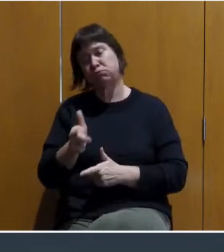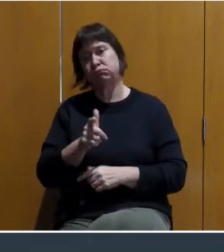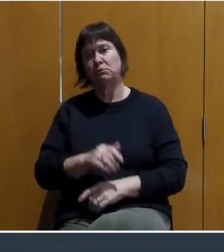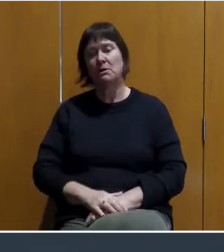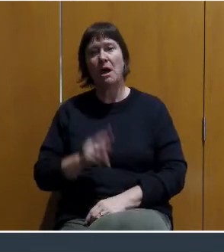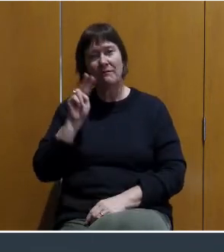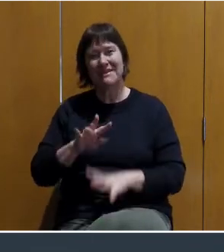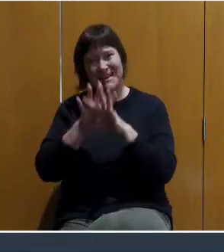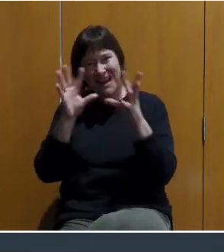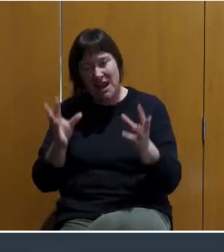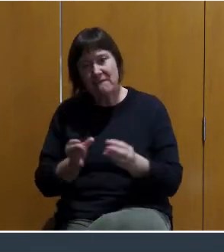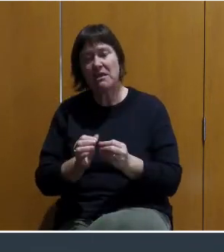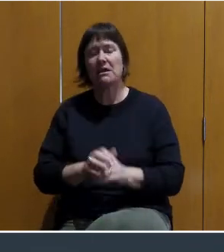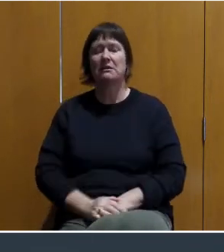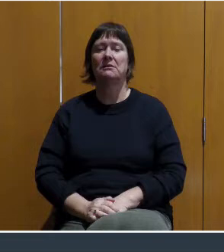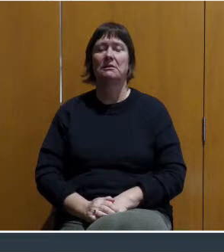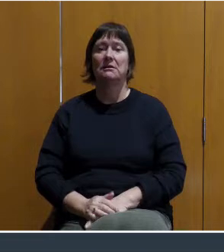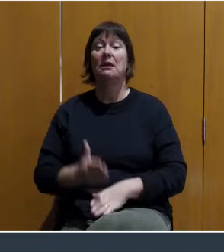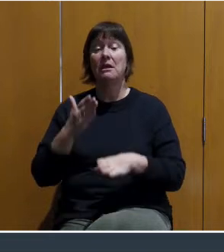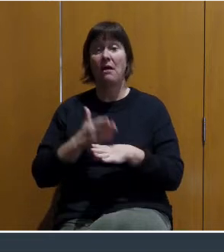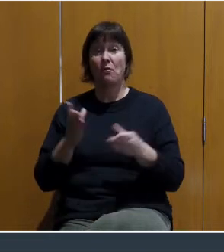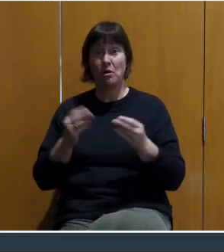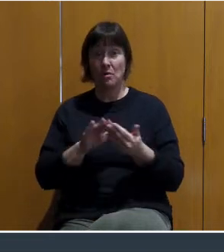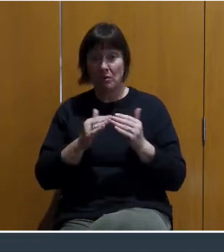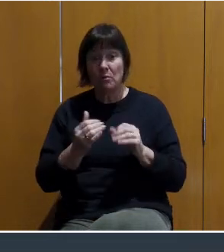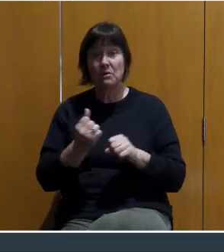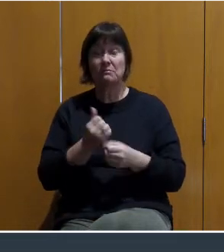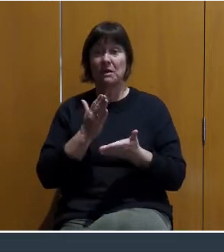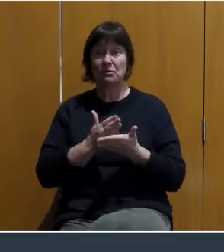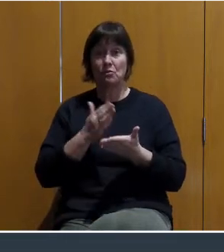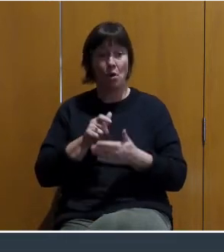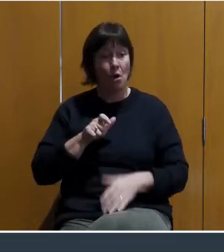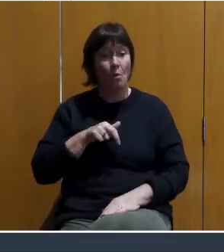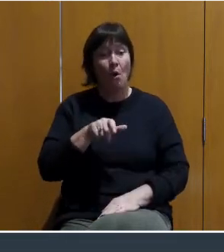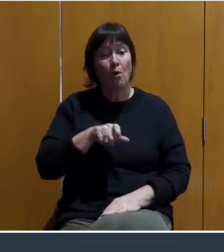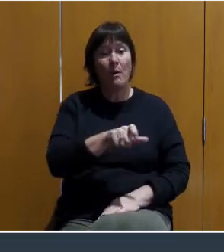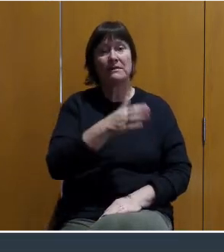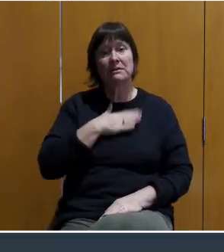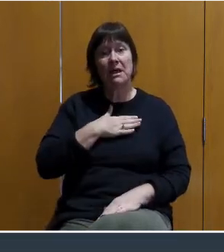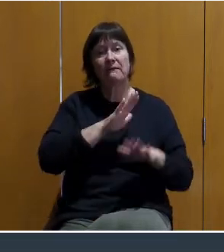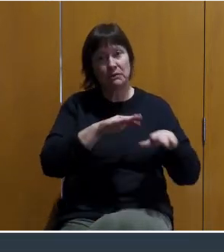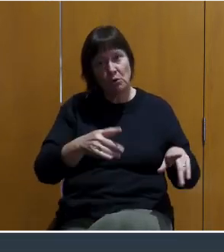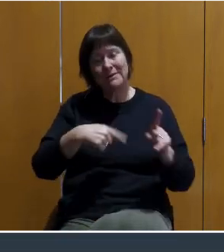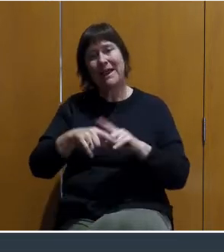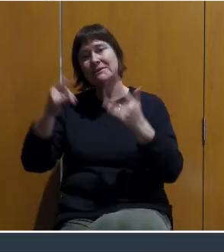all, and I've worked with communities to create walkways safe for sheep and children to walk through many